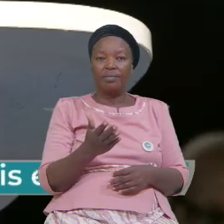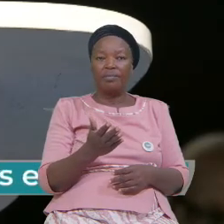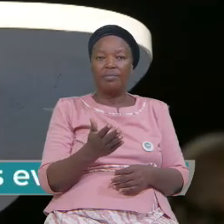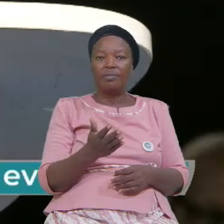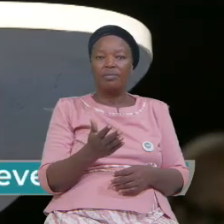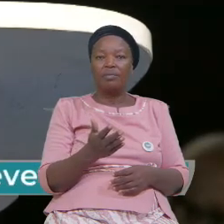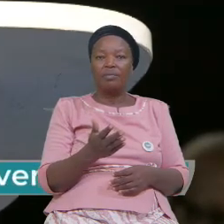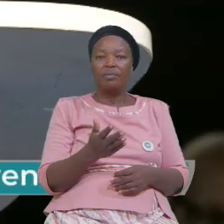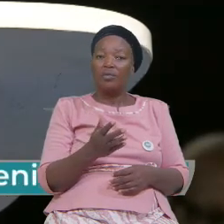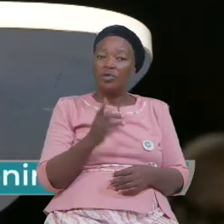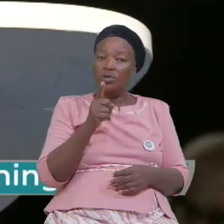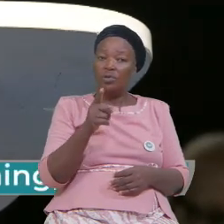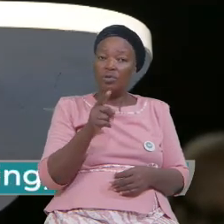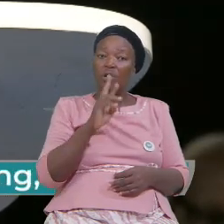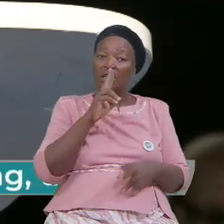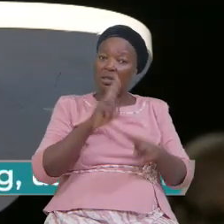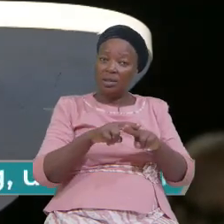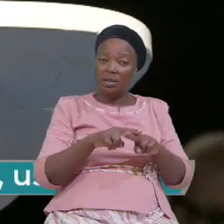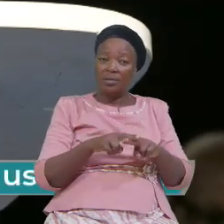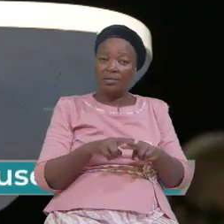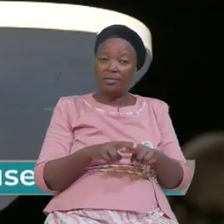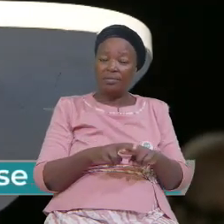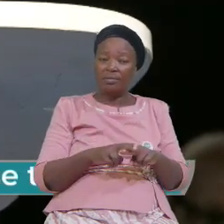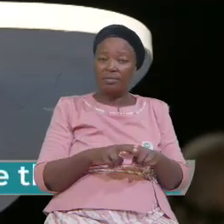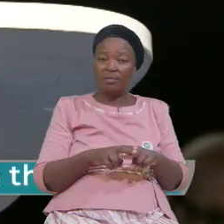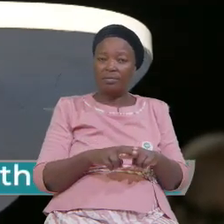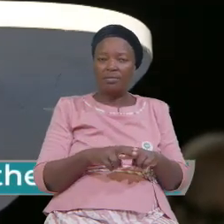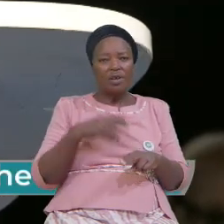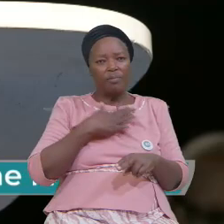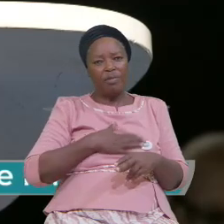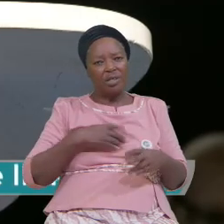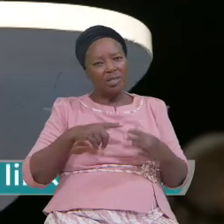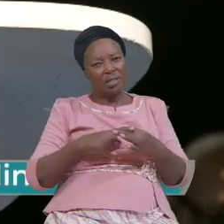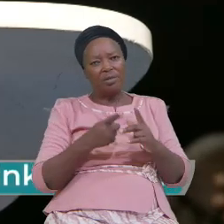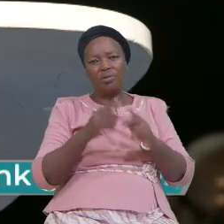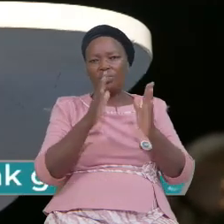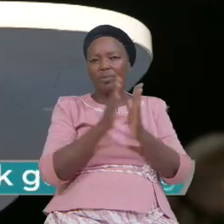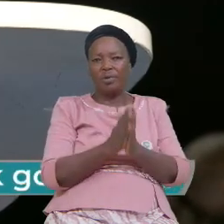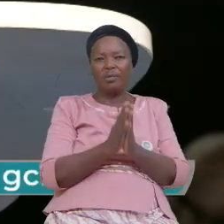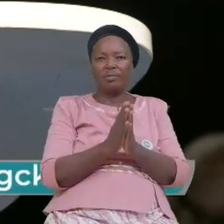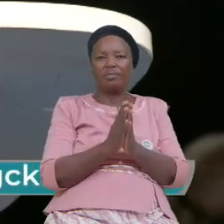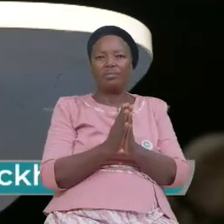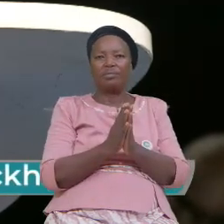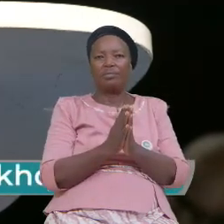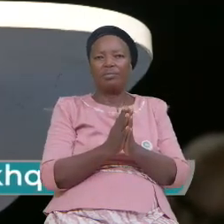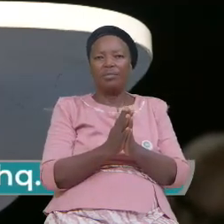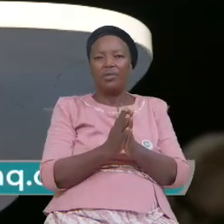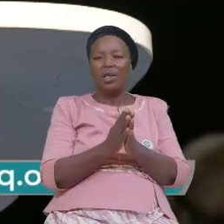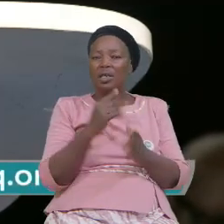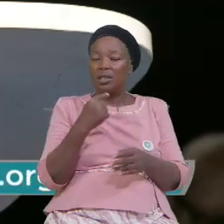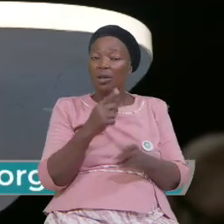you have not raised your hand, you can begin to pray. Today is my day.